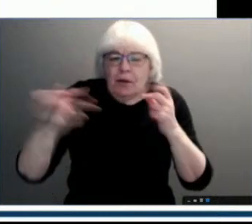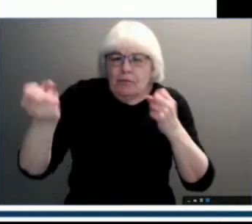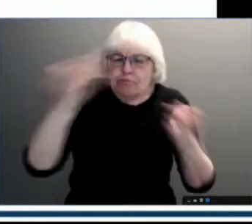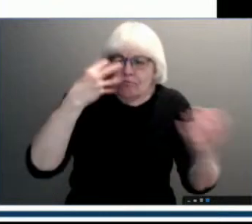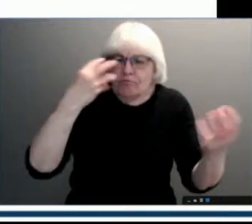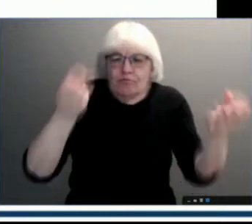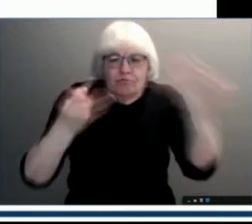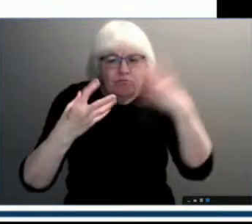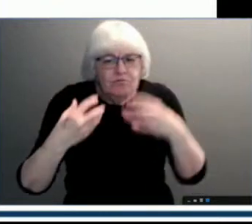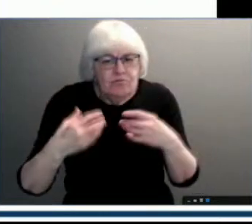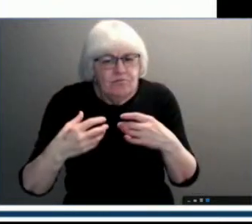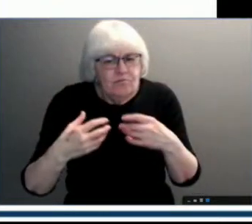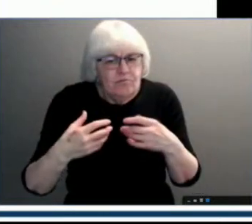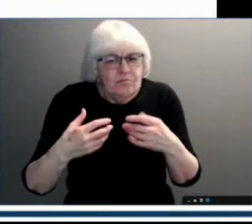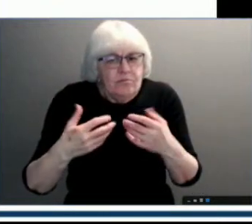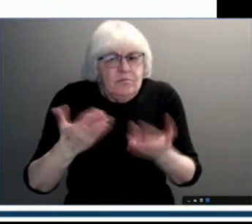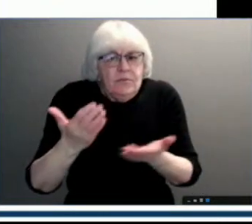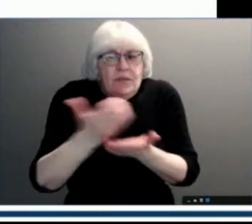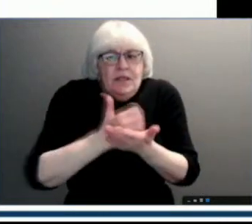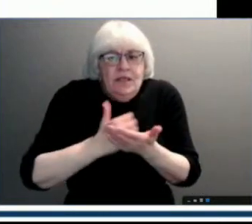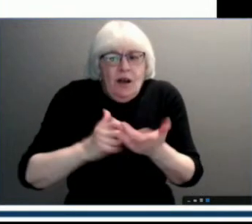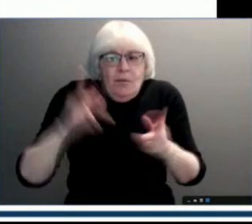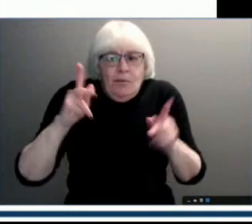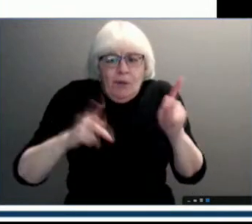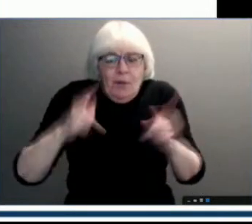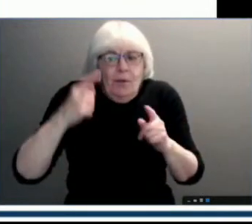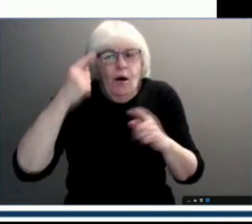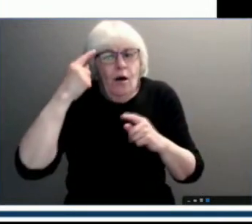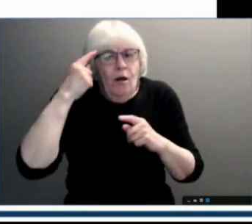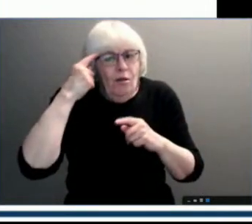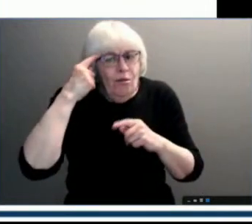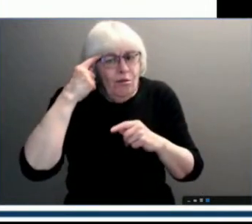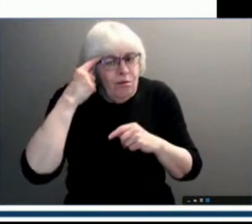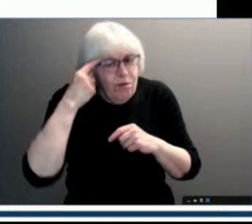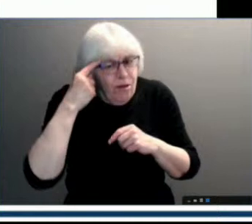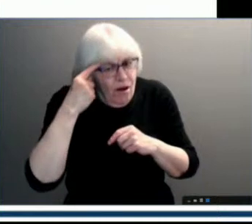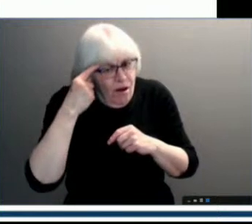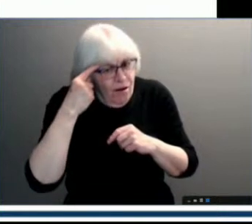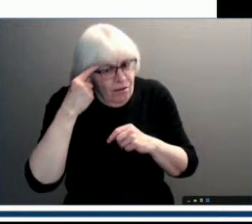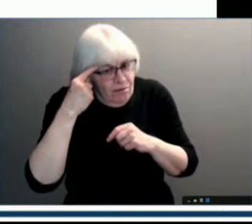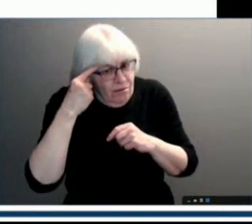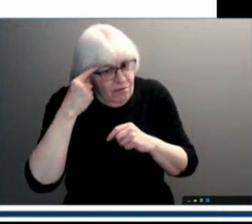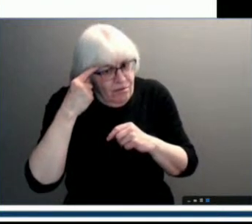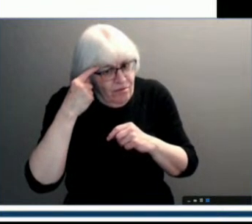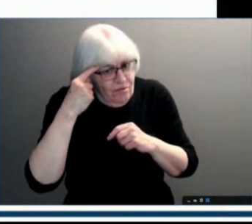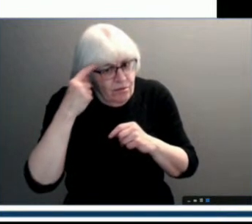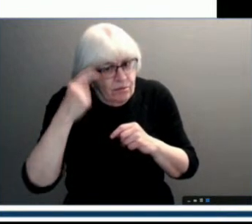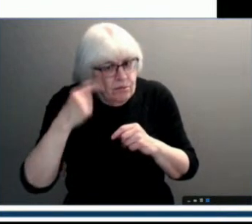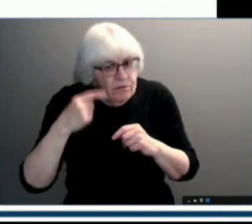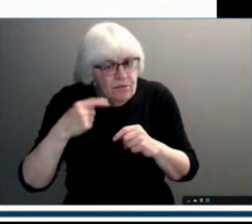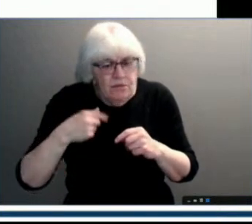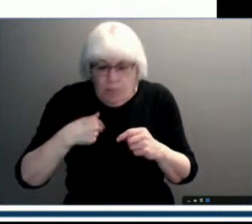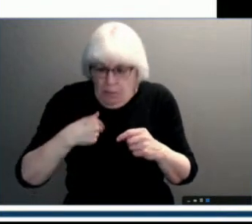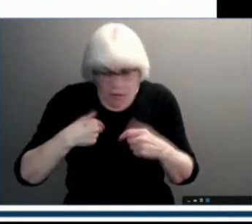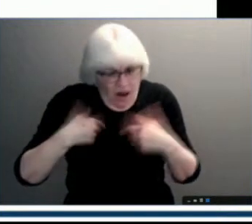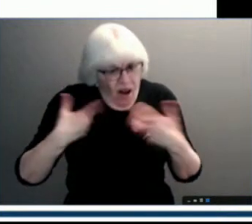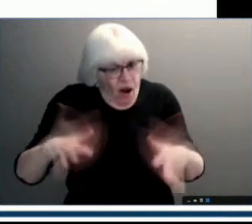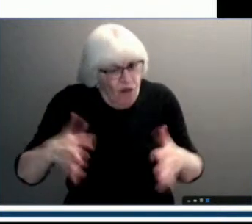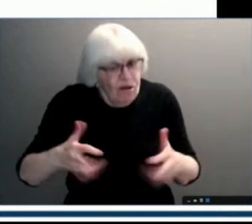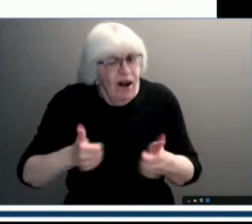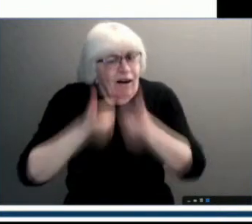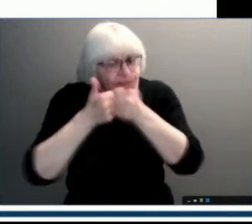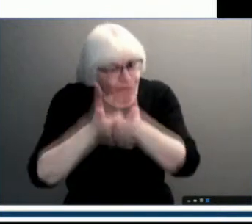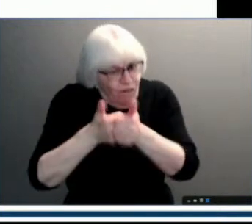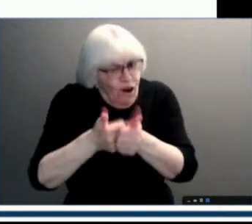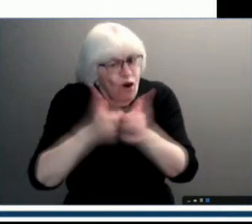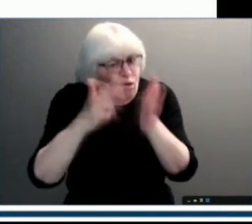are assuming that they are going to get COVID, even if they're following protocols and being careful. Can you help us